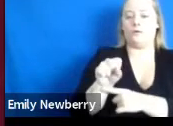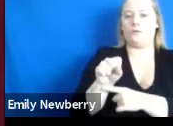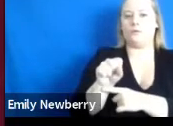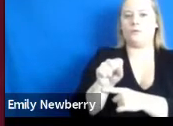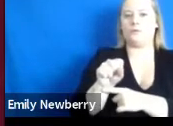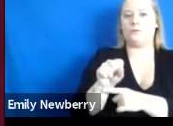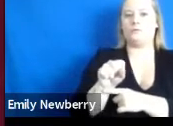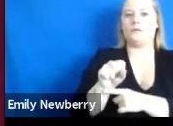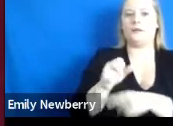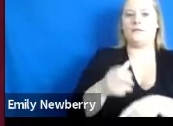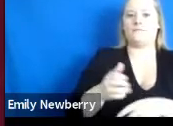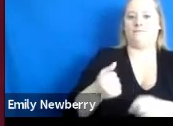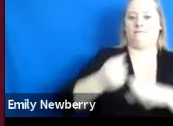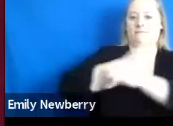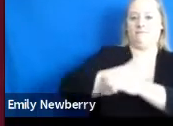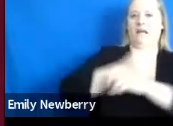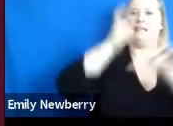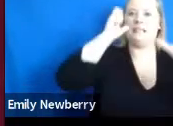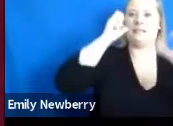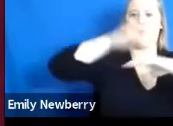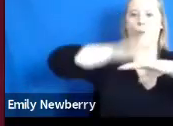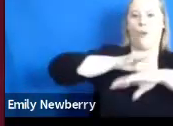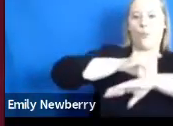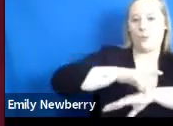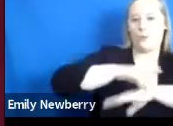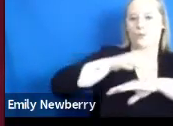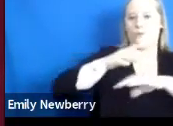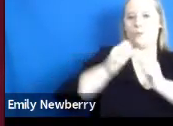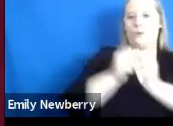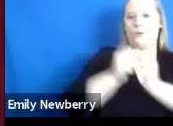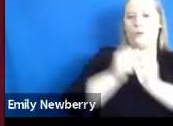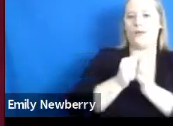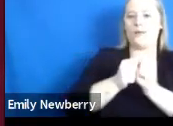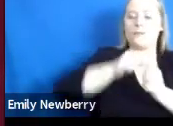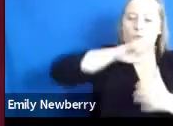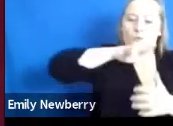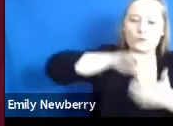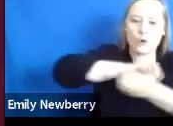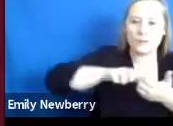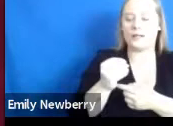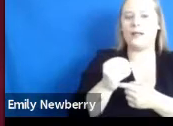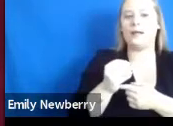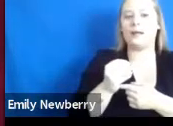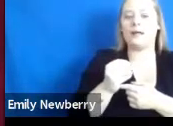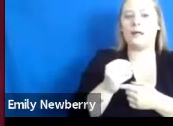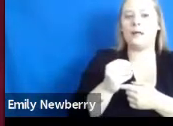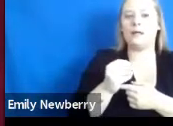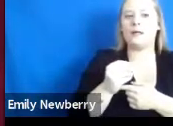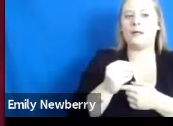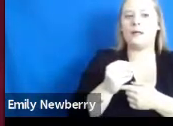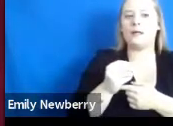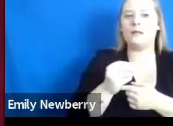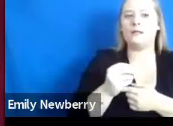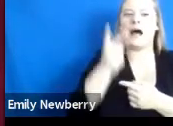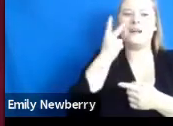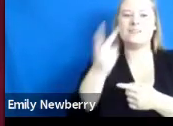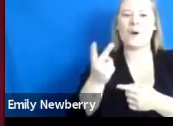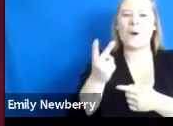of evil upon the earth in the form of contamination, in the form of I saw a presentation